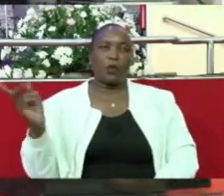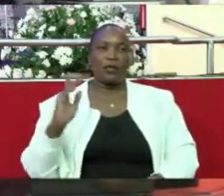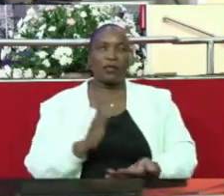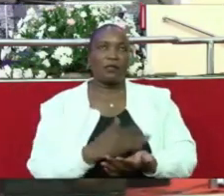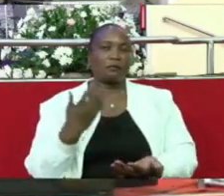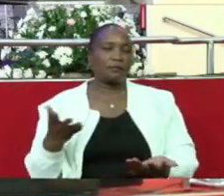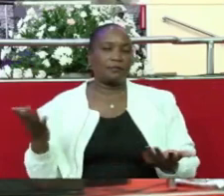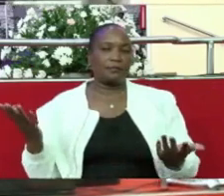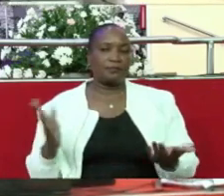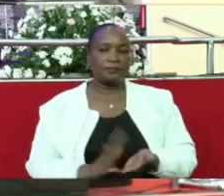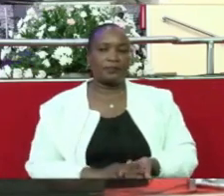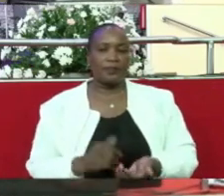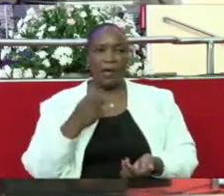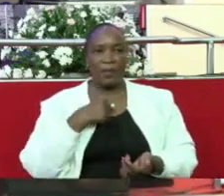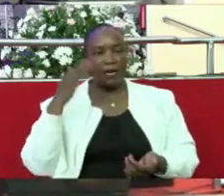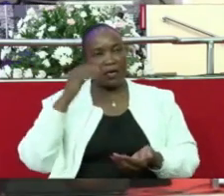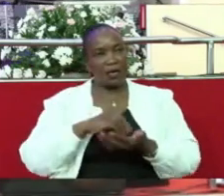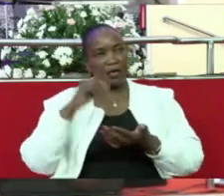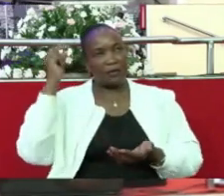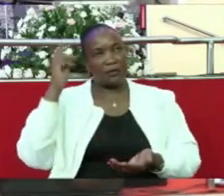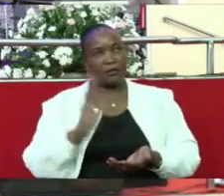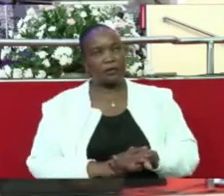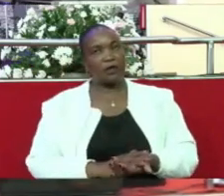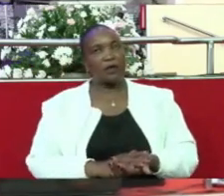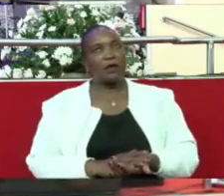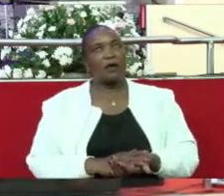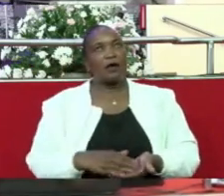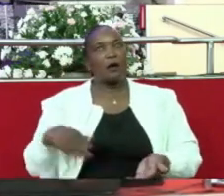years? For the Lord to open the doors of blessing,